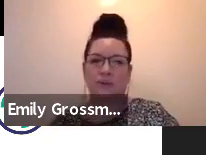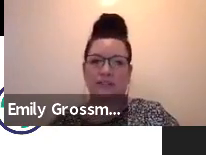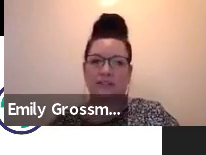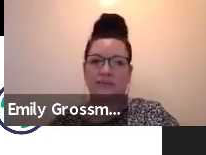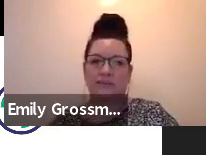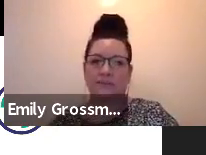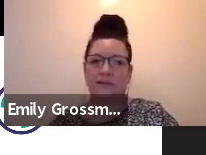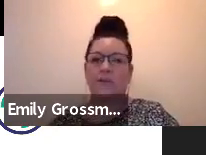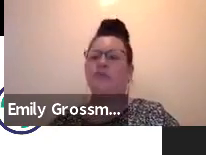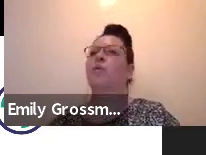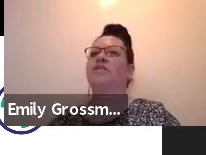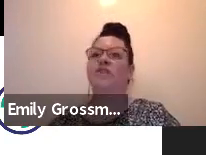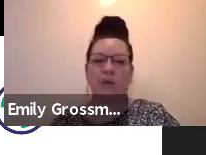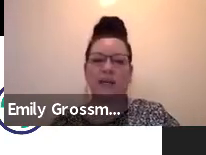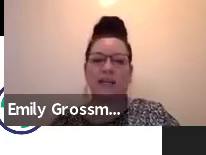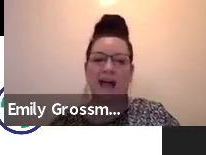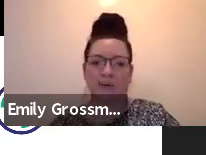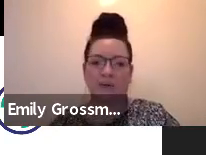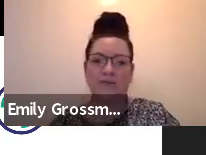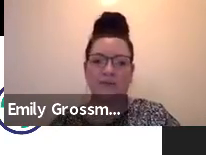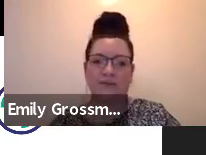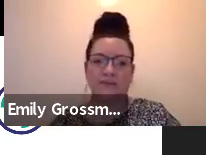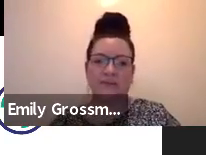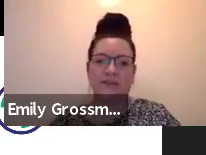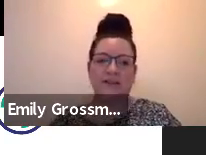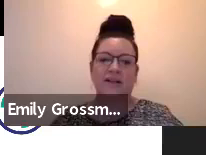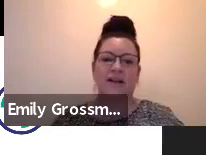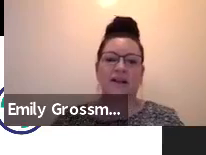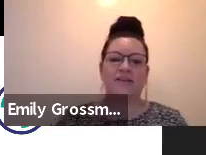opposite emotion, which was going out.